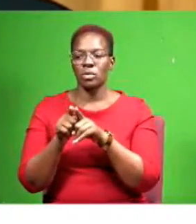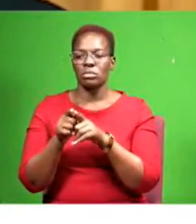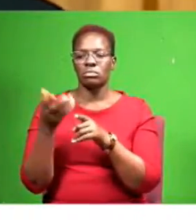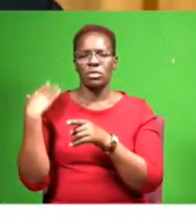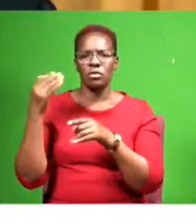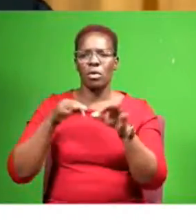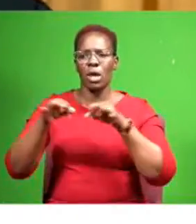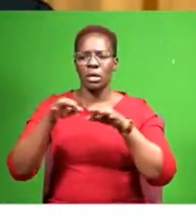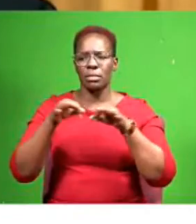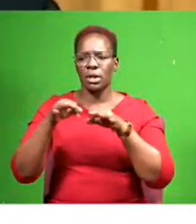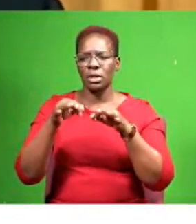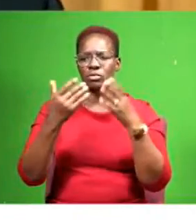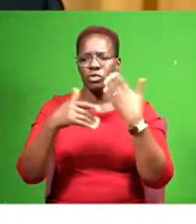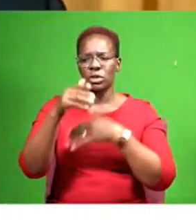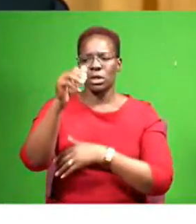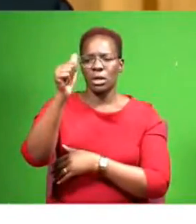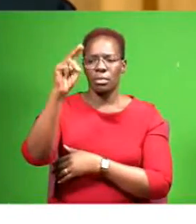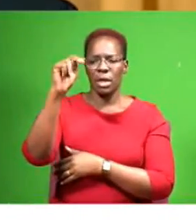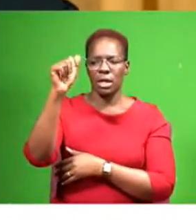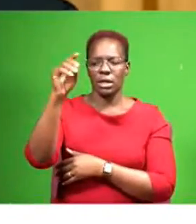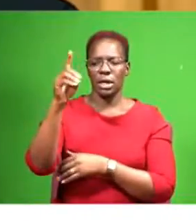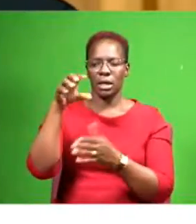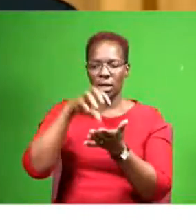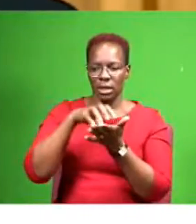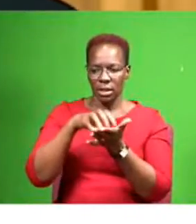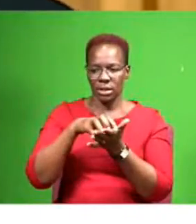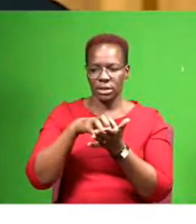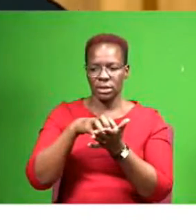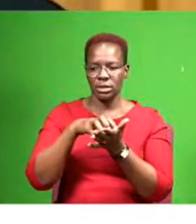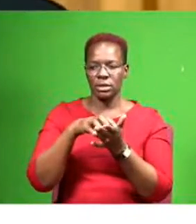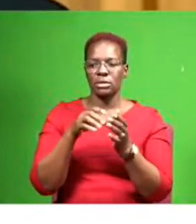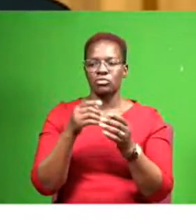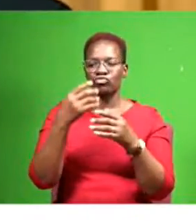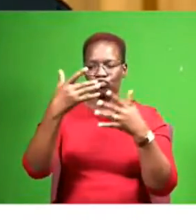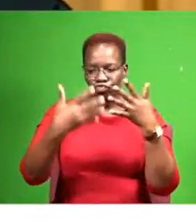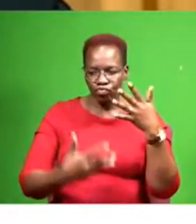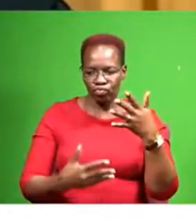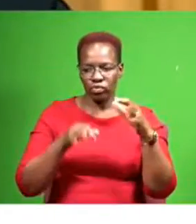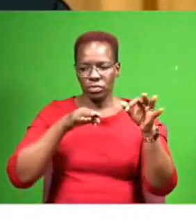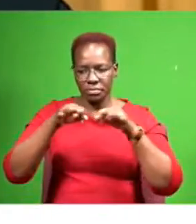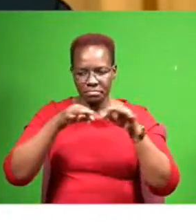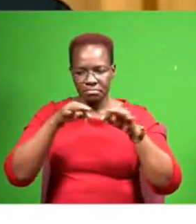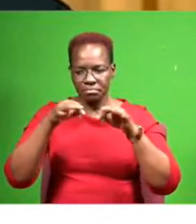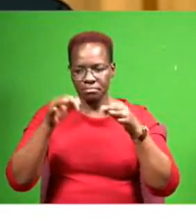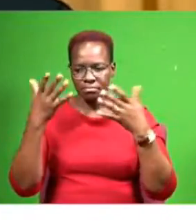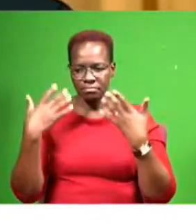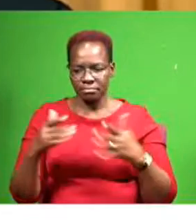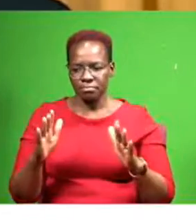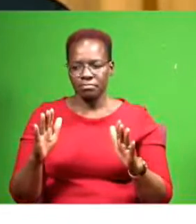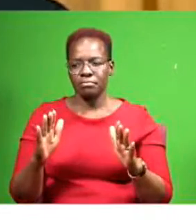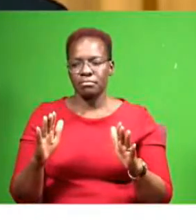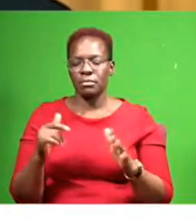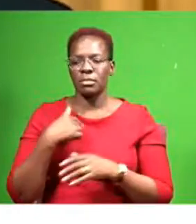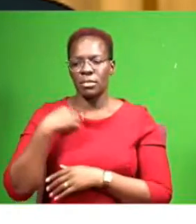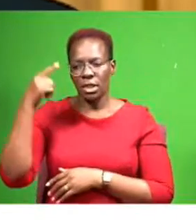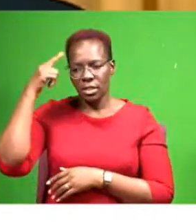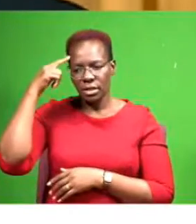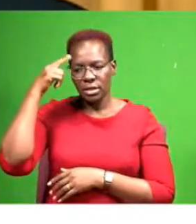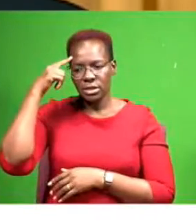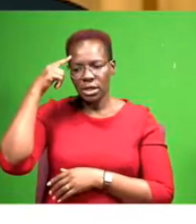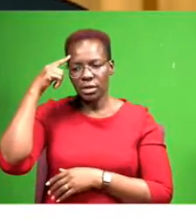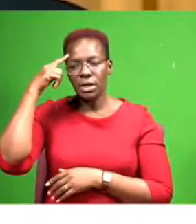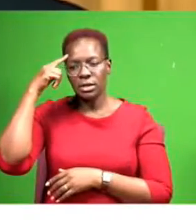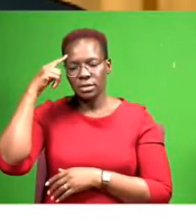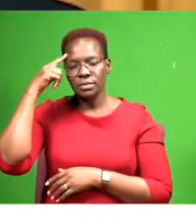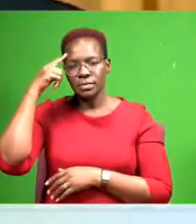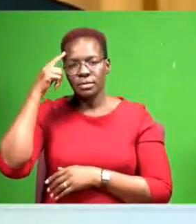the Kasavananda case. And drawing from these definitions, I think that simply put,